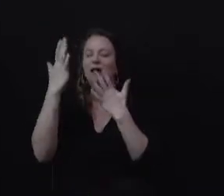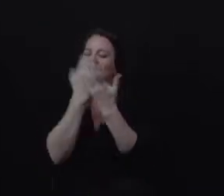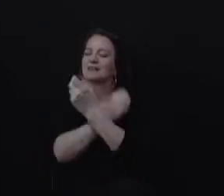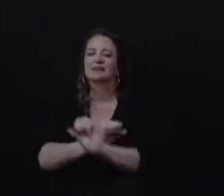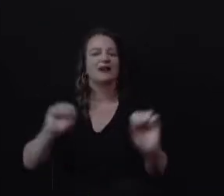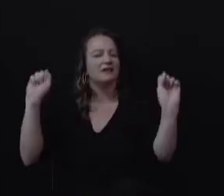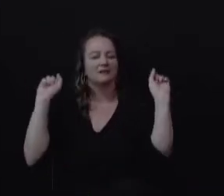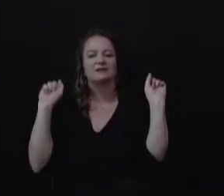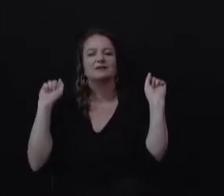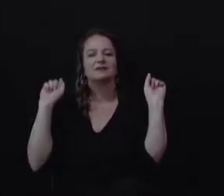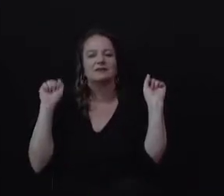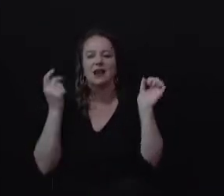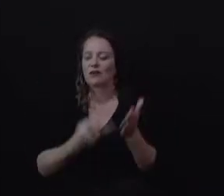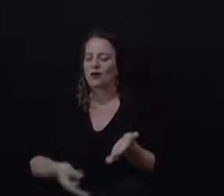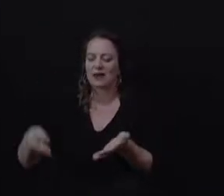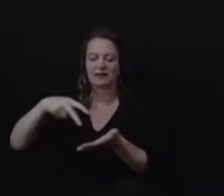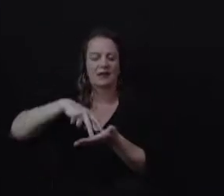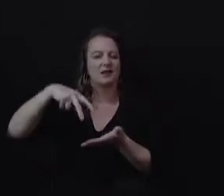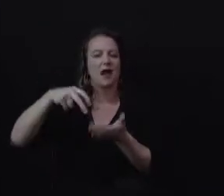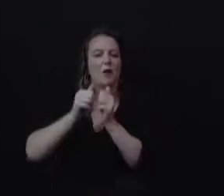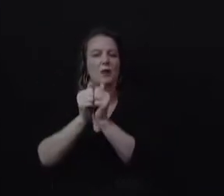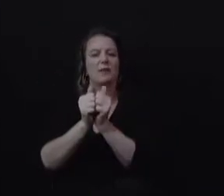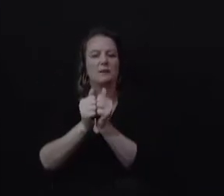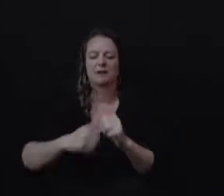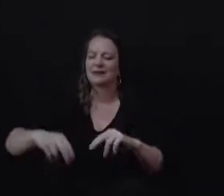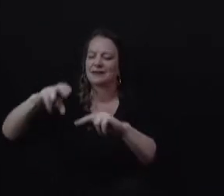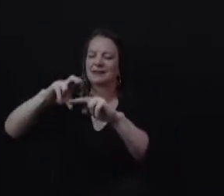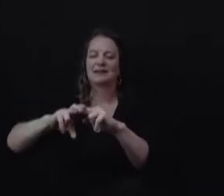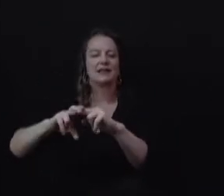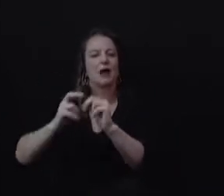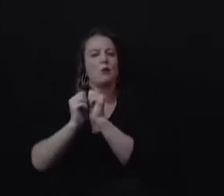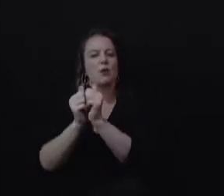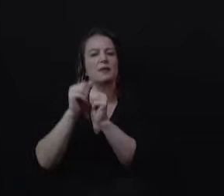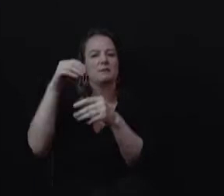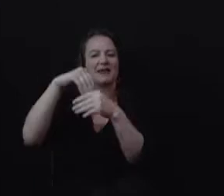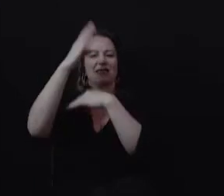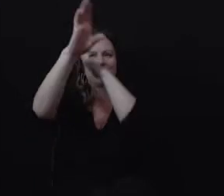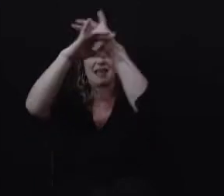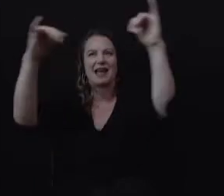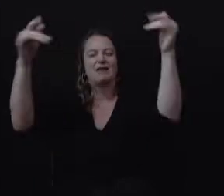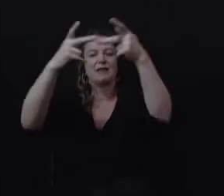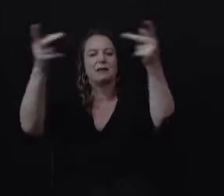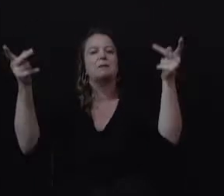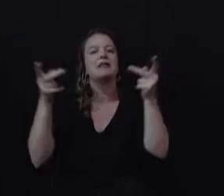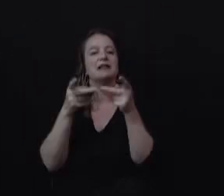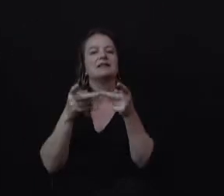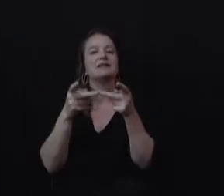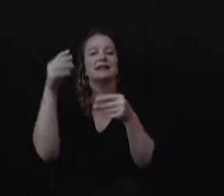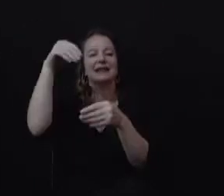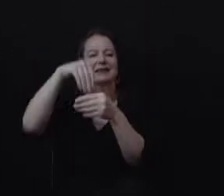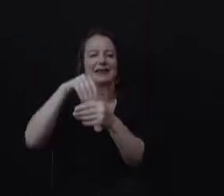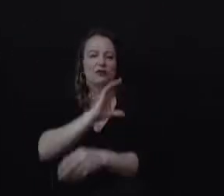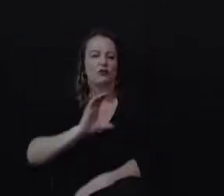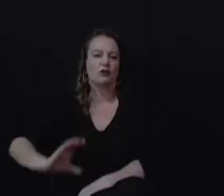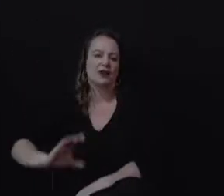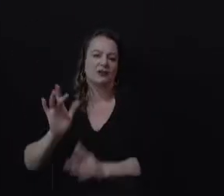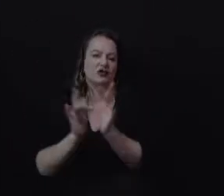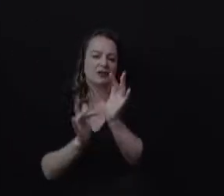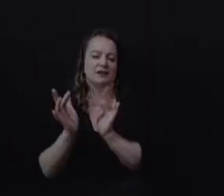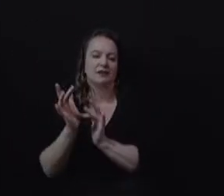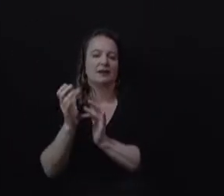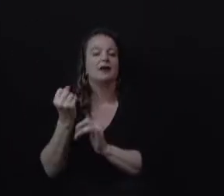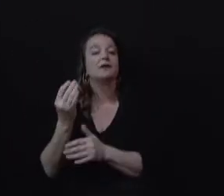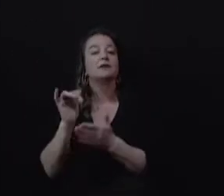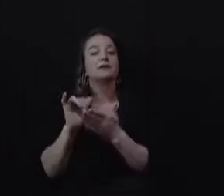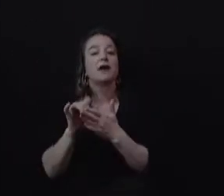and raised us up with him and seated us with him in the heavenly places in Christ Jesus, so that